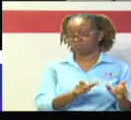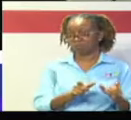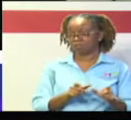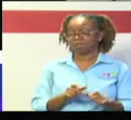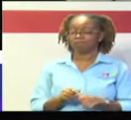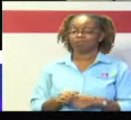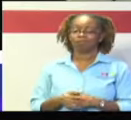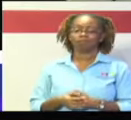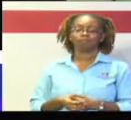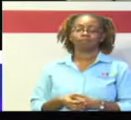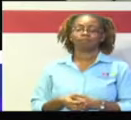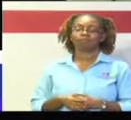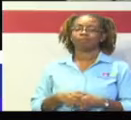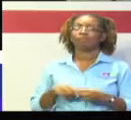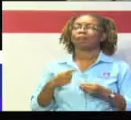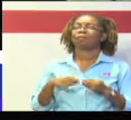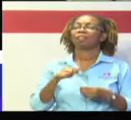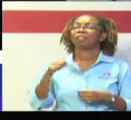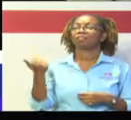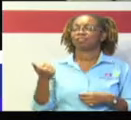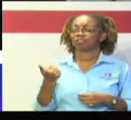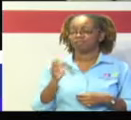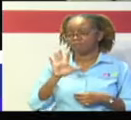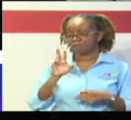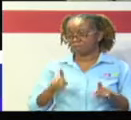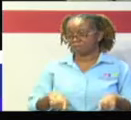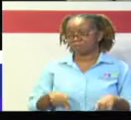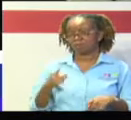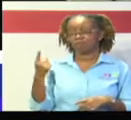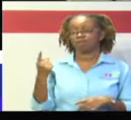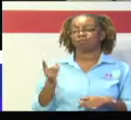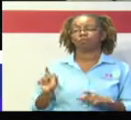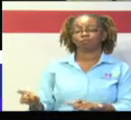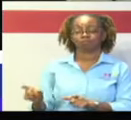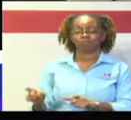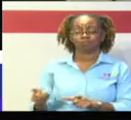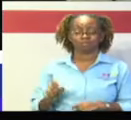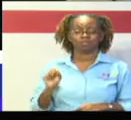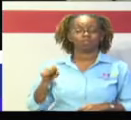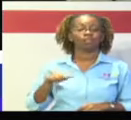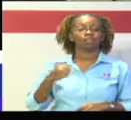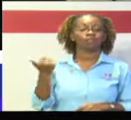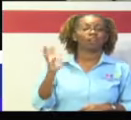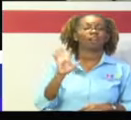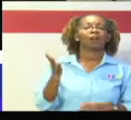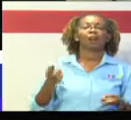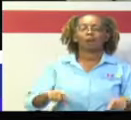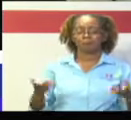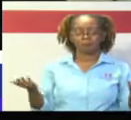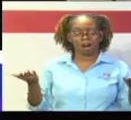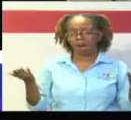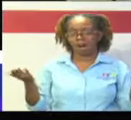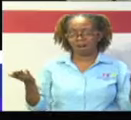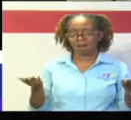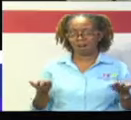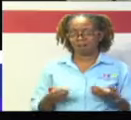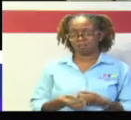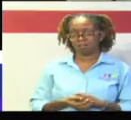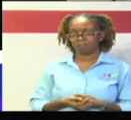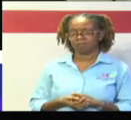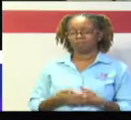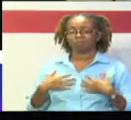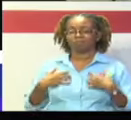Are they on their way to recovery? Have any of them required ICU care? Also, can you say how many of them